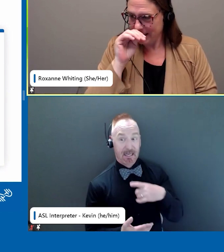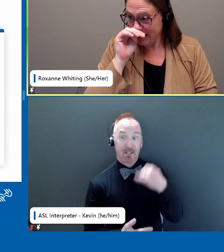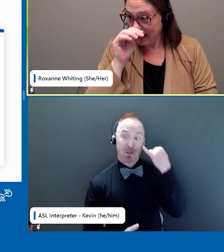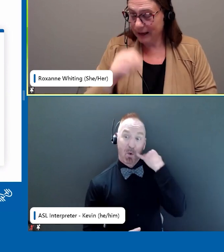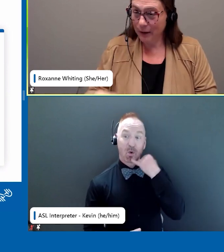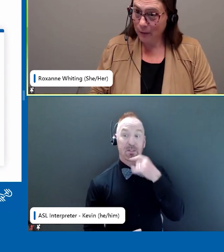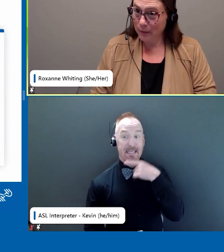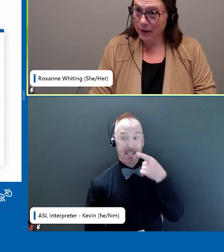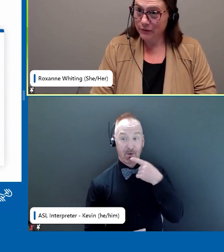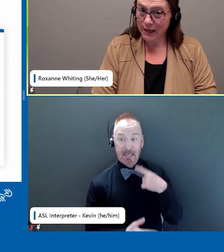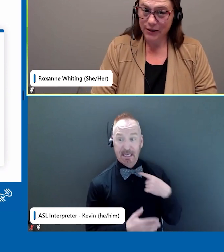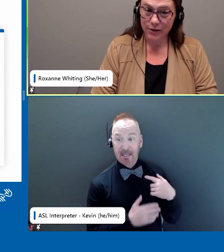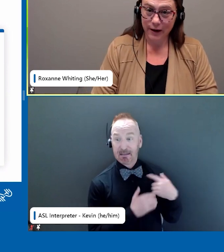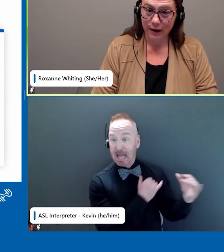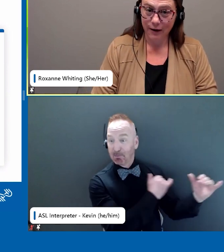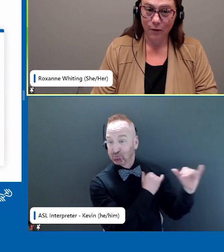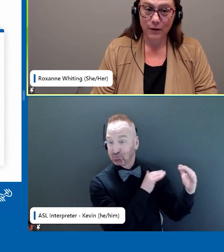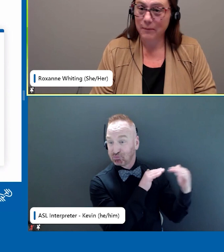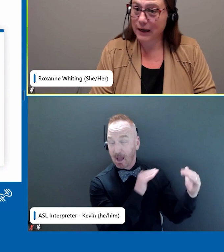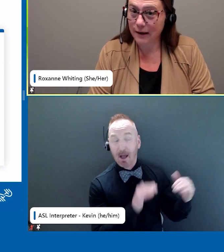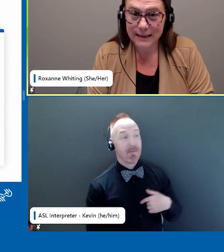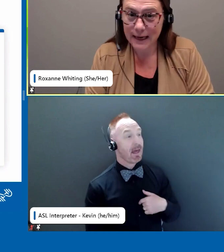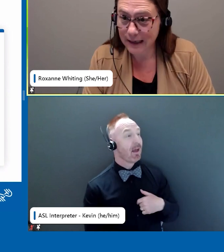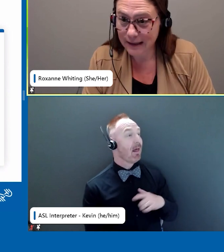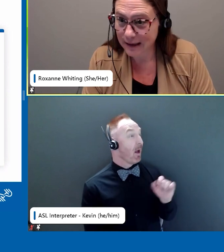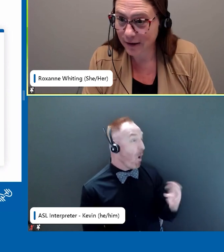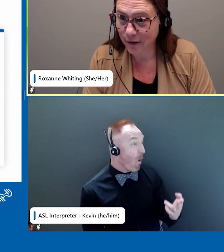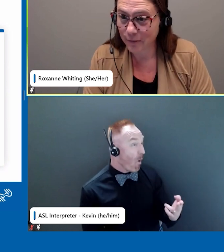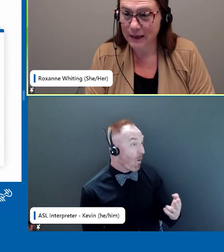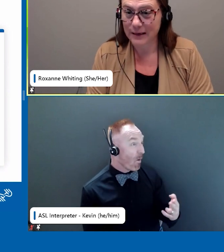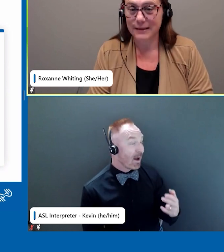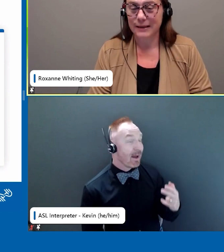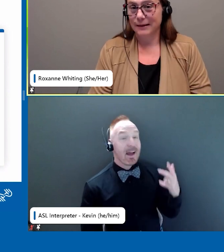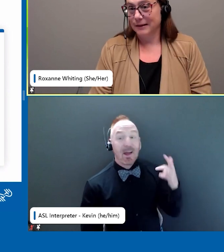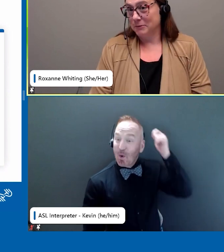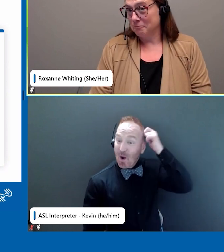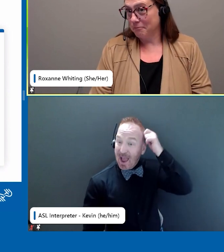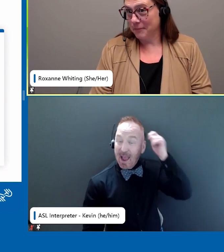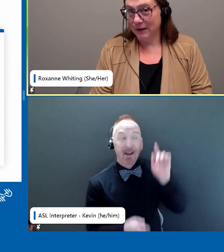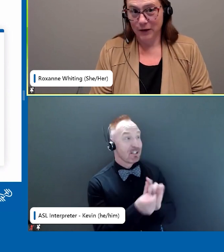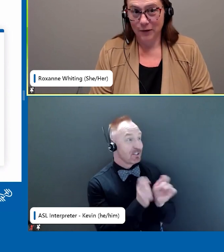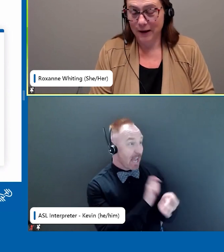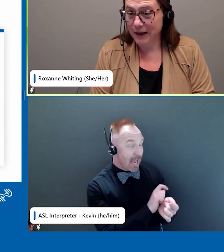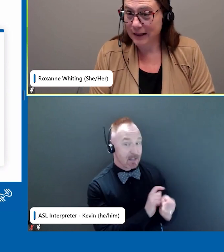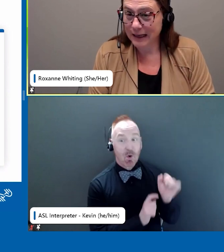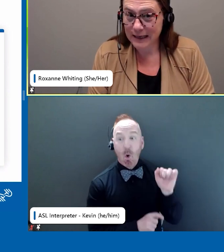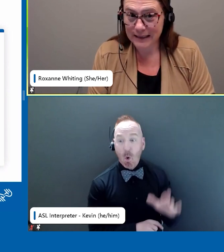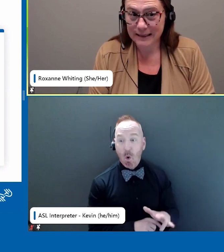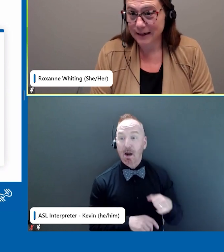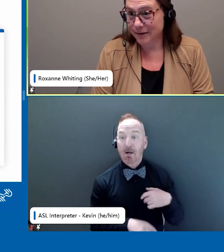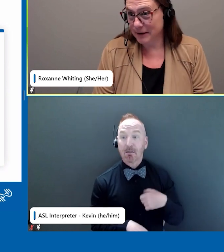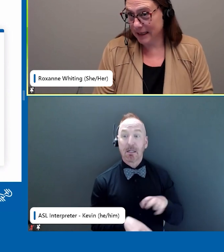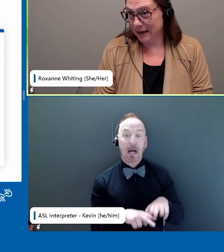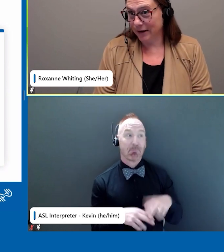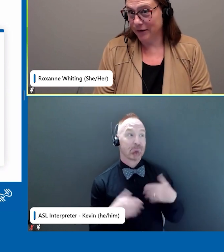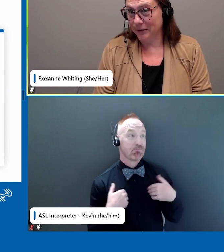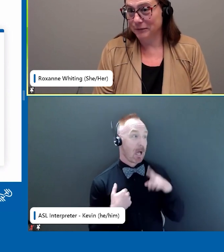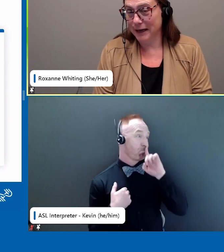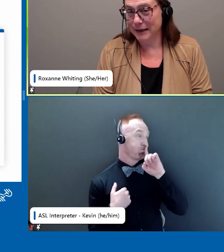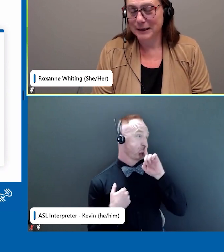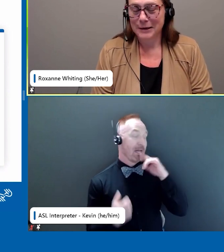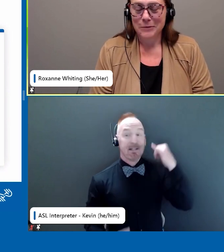they might say, oh, you changed your hair, or they might not say anything at all because if you don't have anything nice to say, don't say